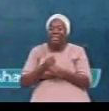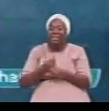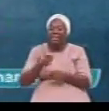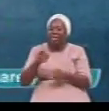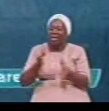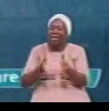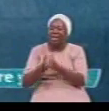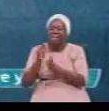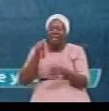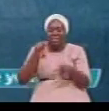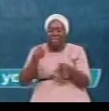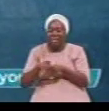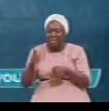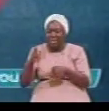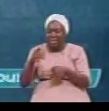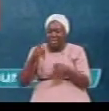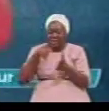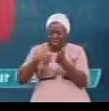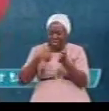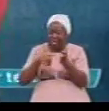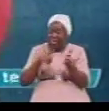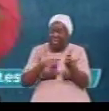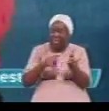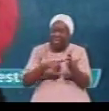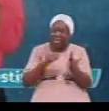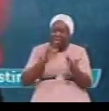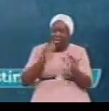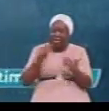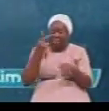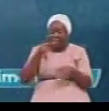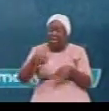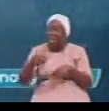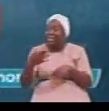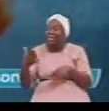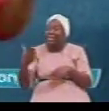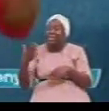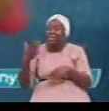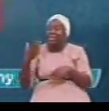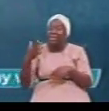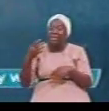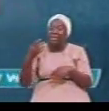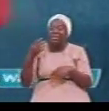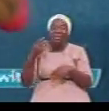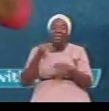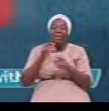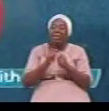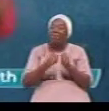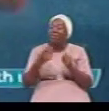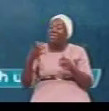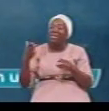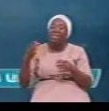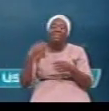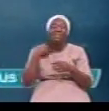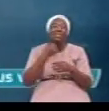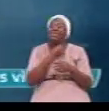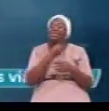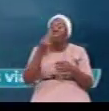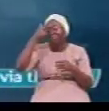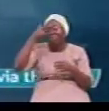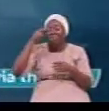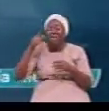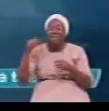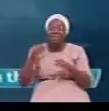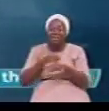my sisters there, check, you people, check. Are you able to feel anything here? Are you still waiting? Put your hands together for you the Lord. You people, I